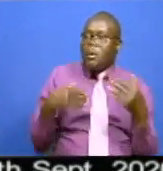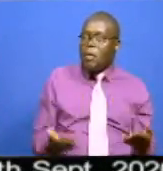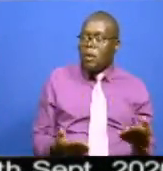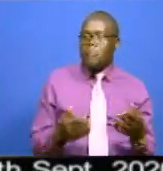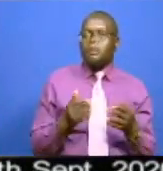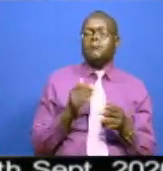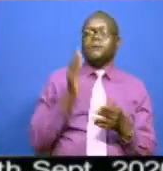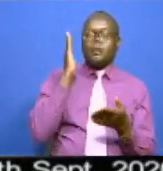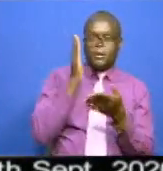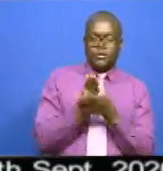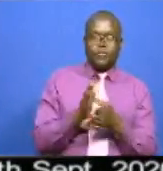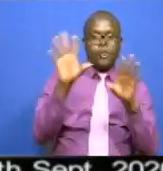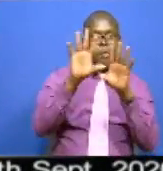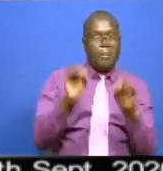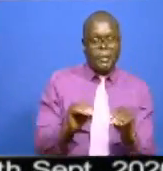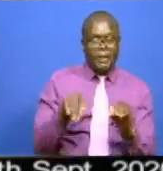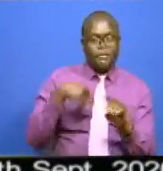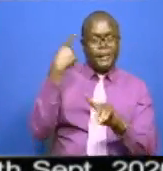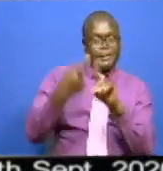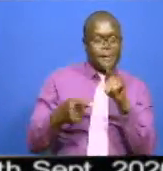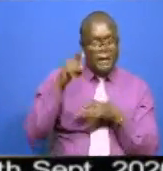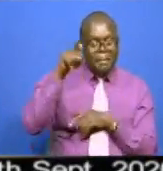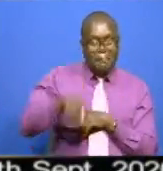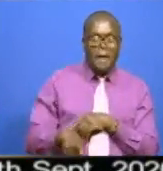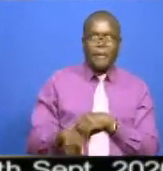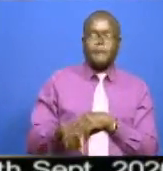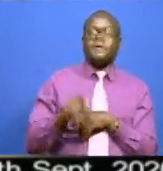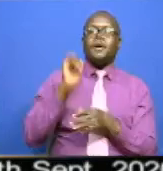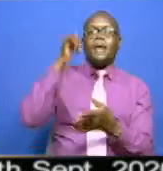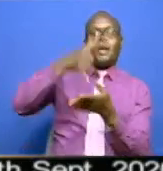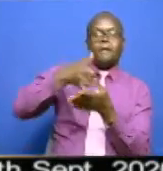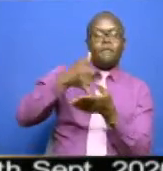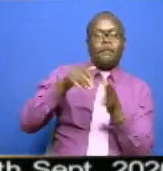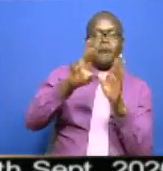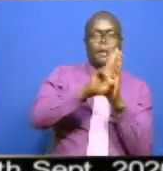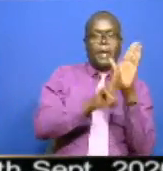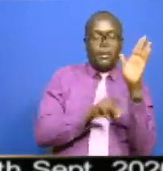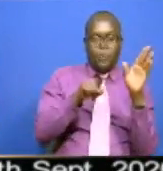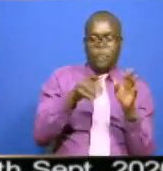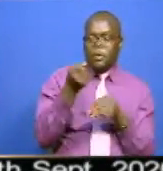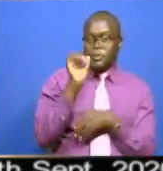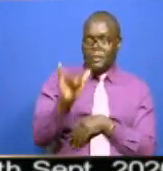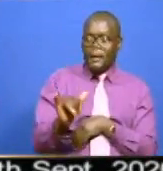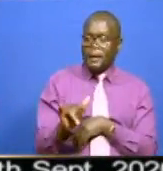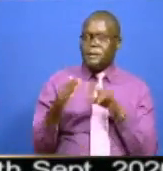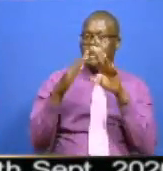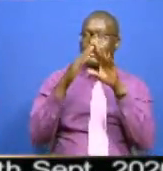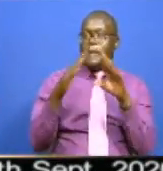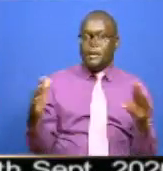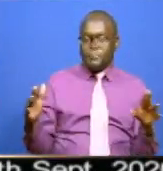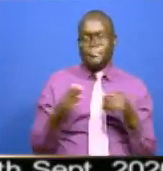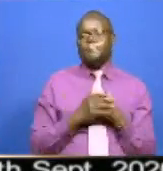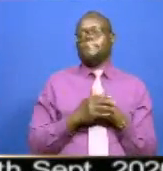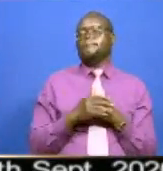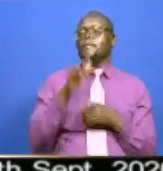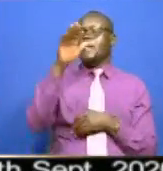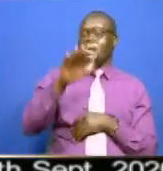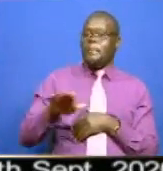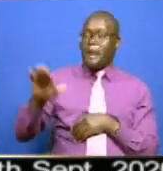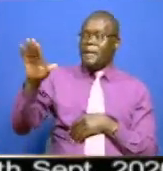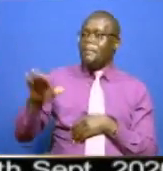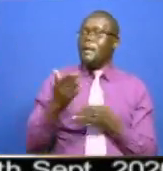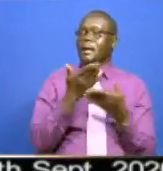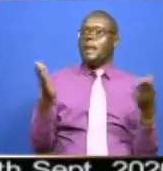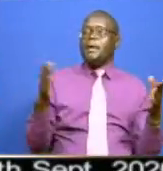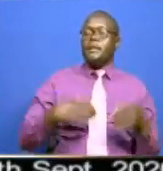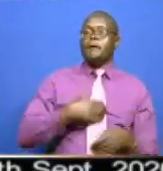main budget which we are going to be subjected to this formula, so that this House, because anybody, any